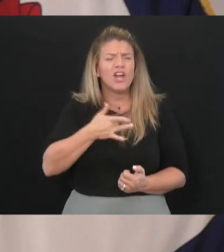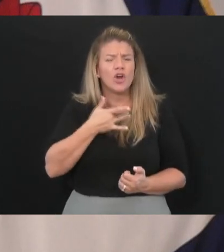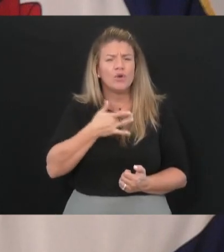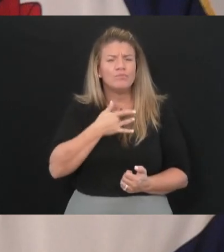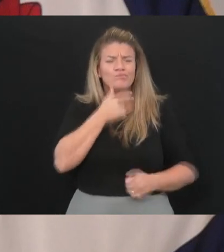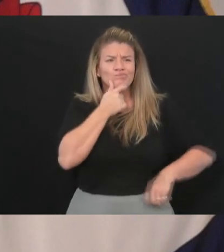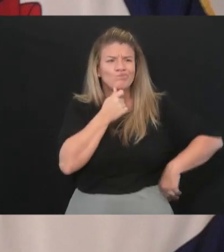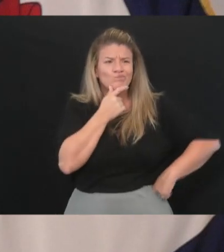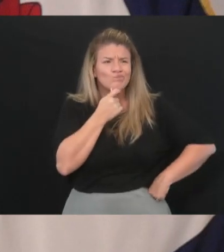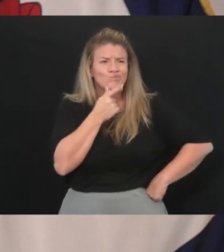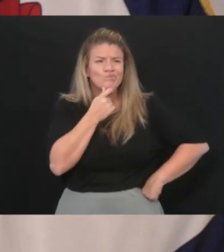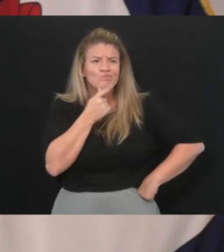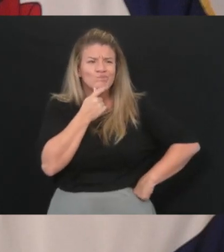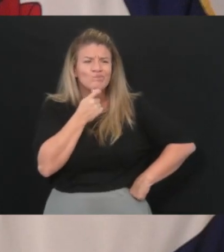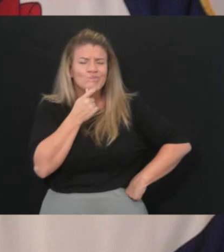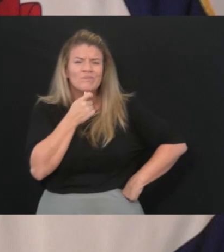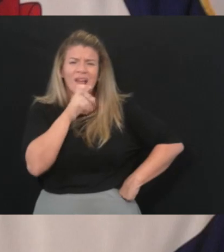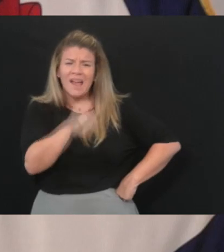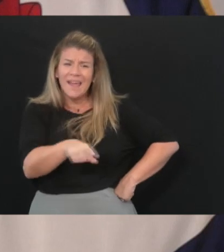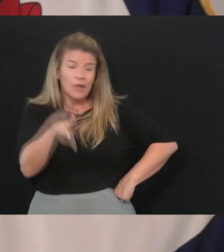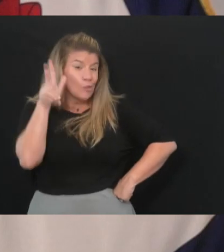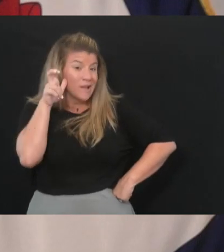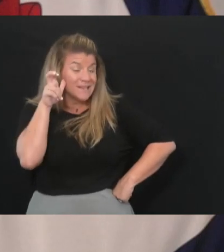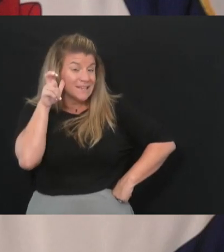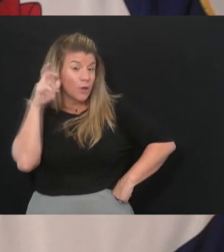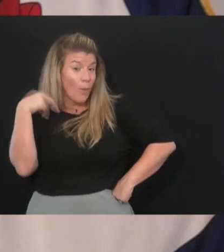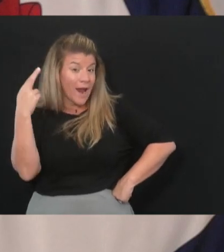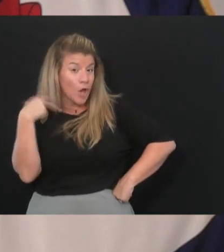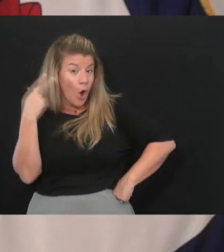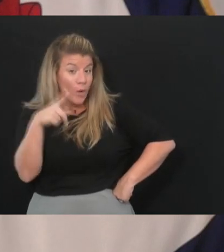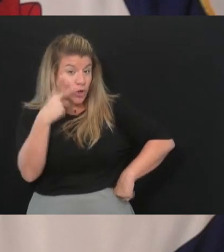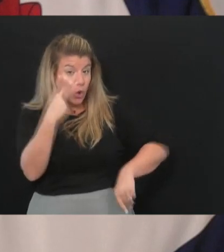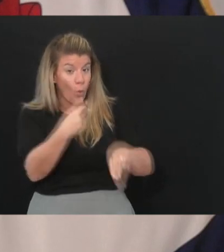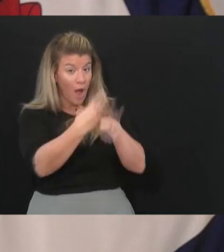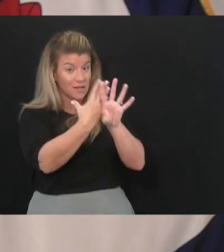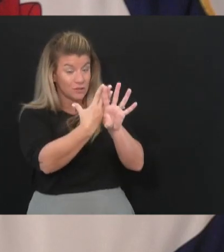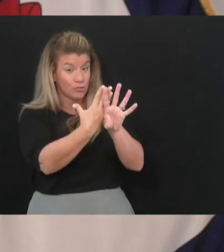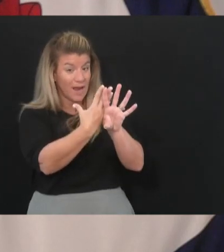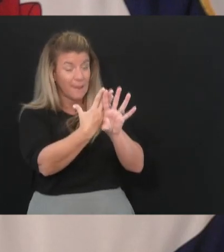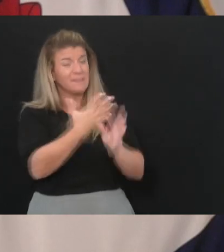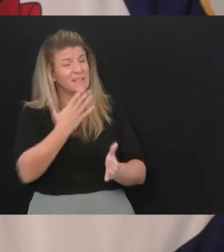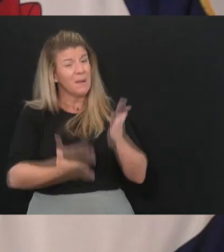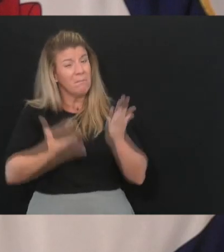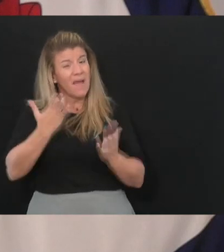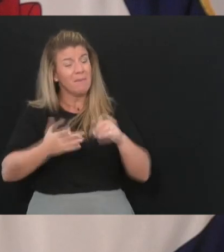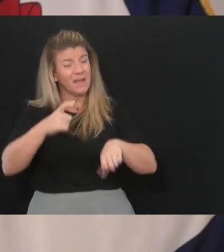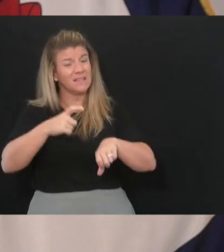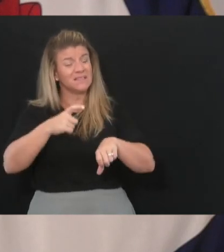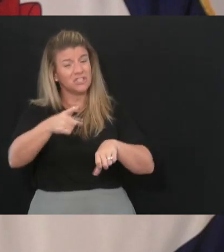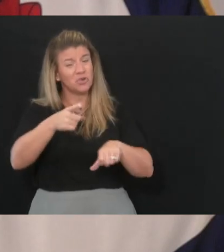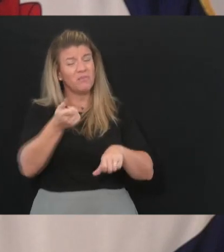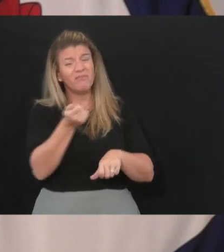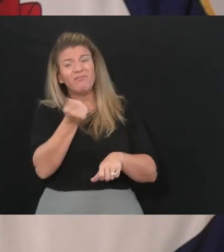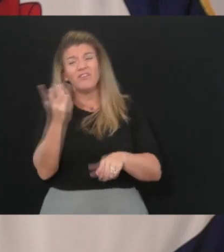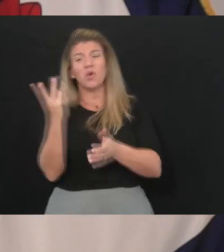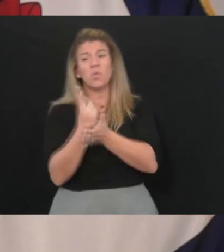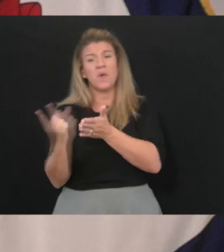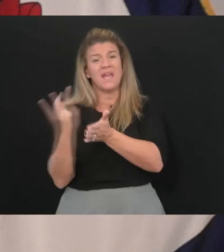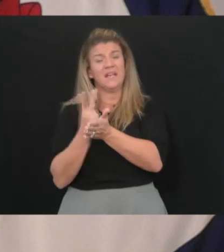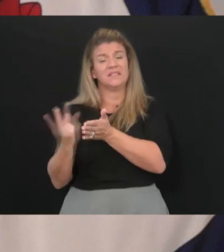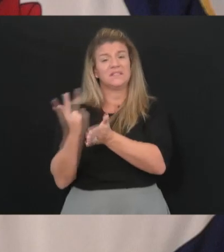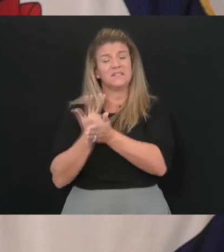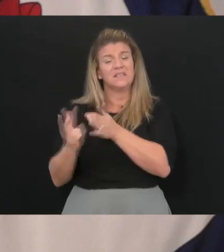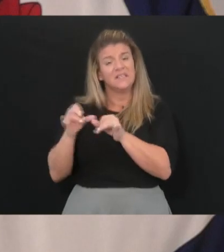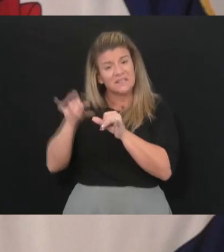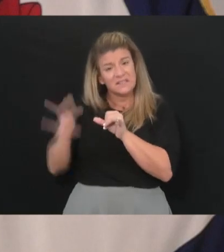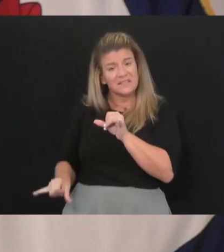about listening to church on the radio or the television or whatever, and maybe taking just a few weeks to let this thing